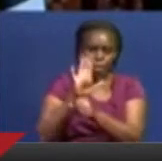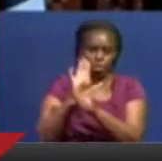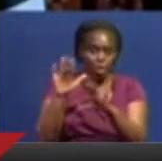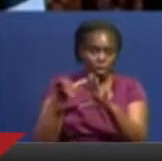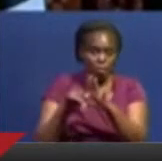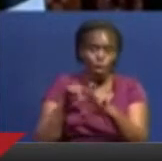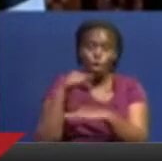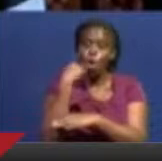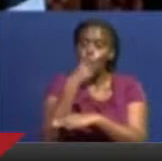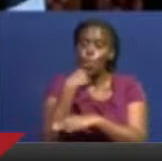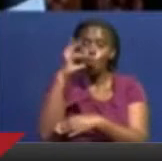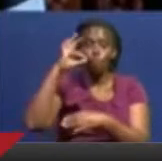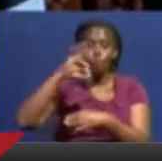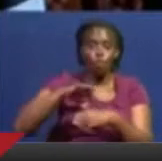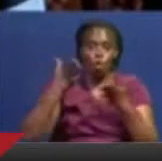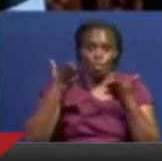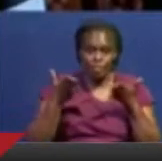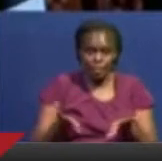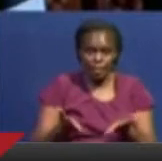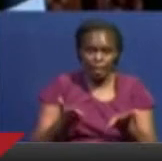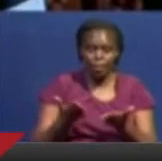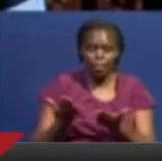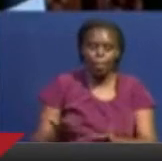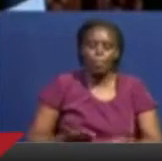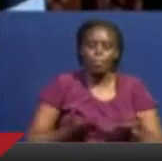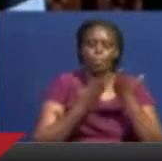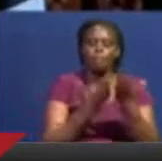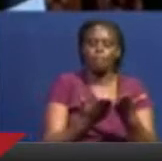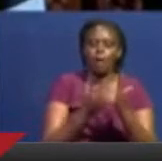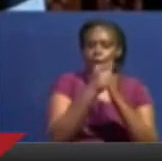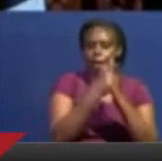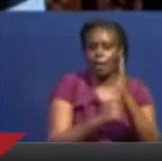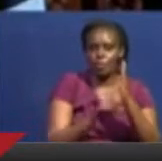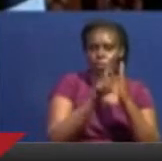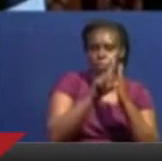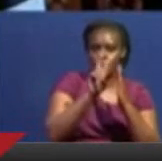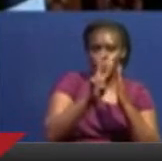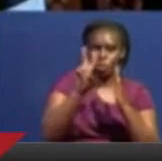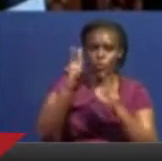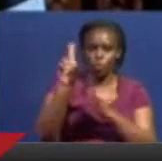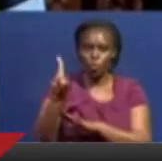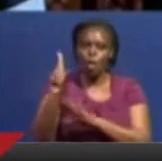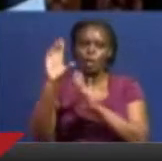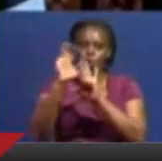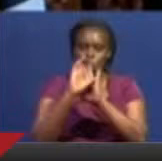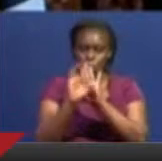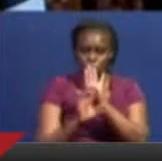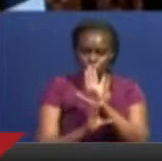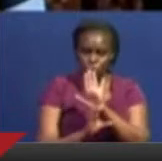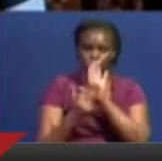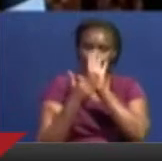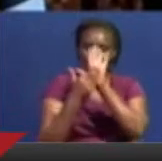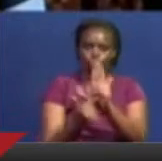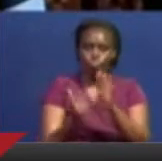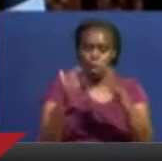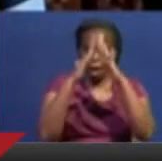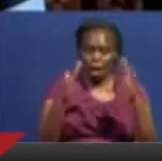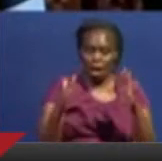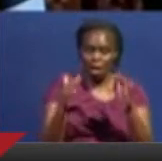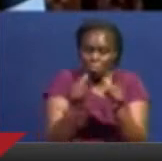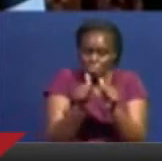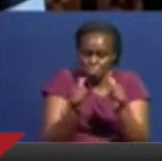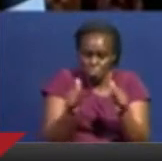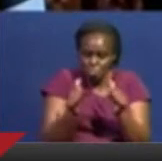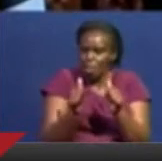members in the House present and voting as provided for in Article 122(1) of the Constitution. The House is